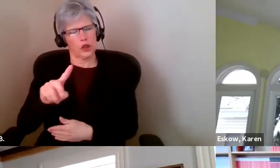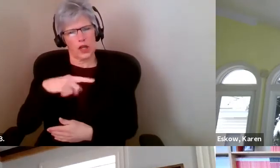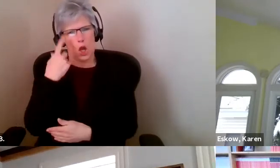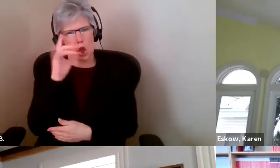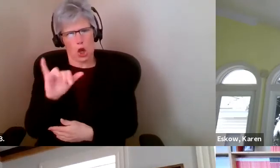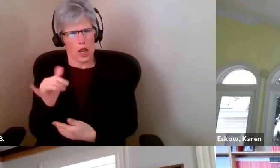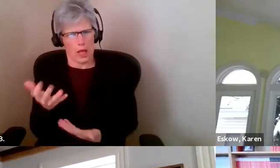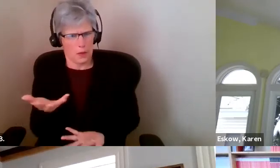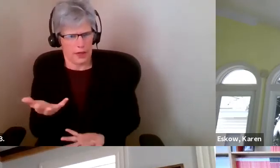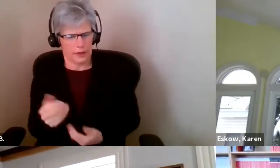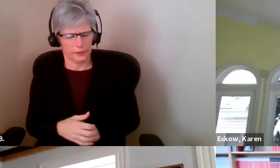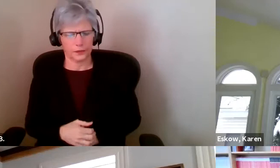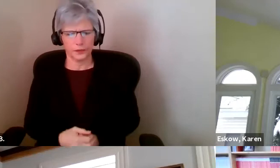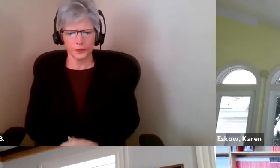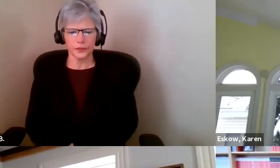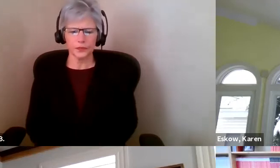so